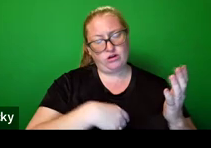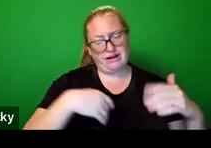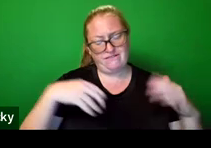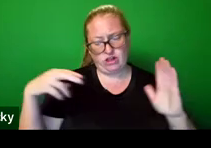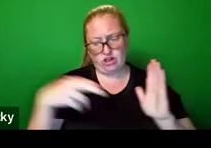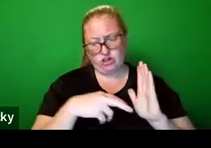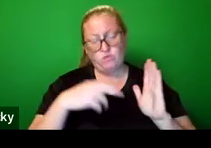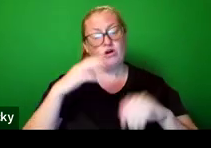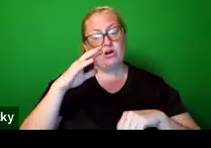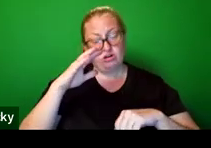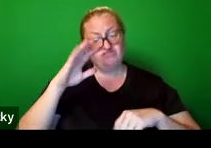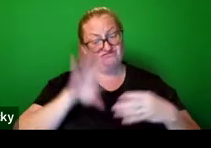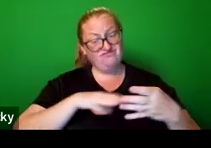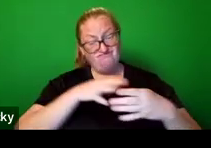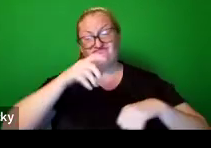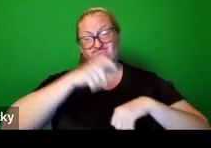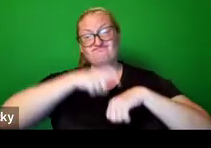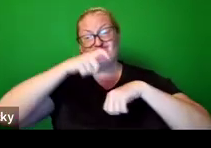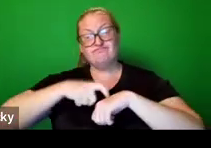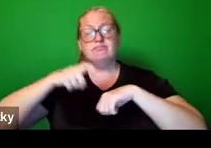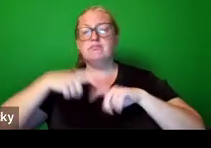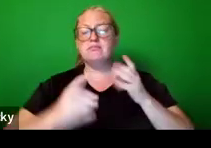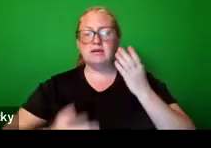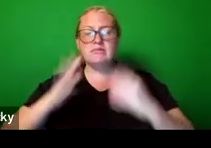we're on schedule for these things, but maybe 5.2,